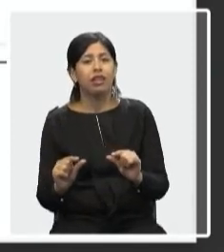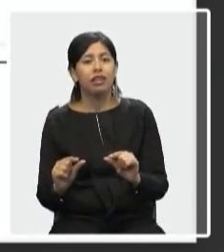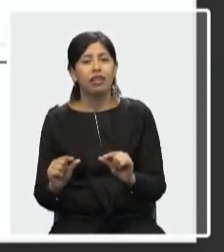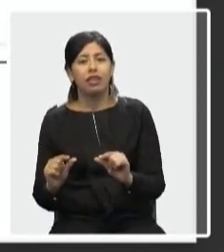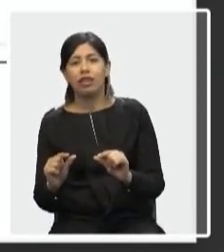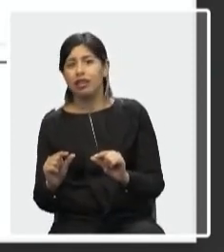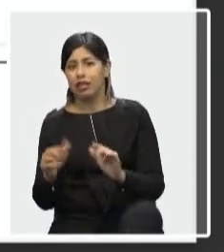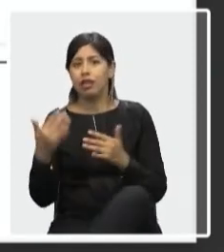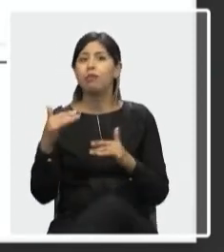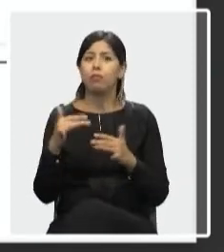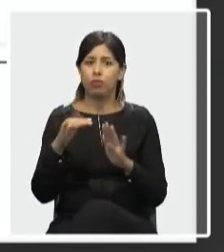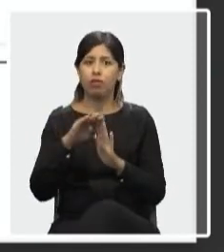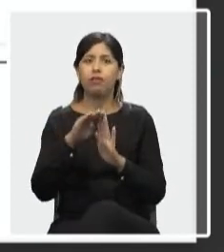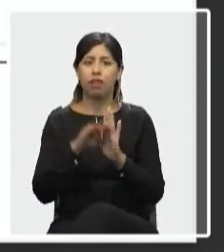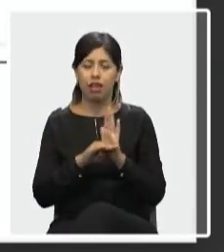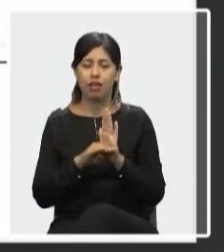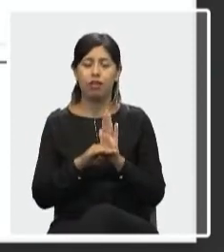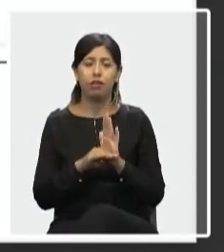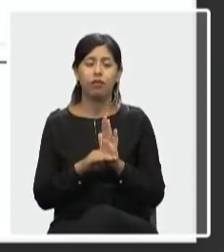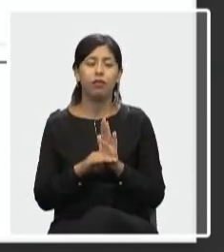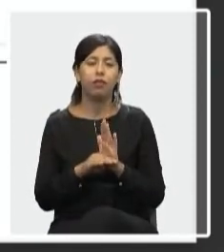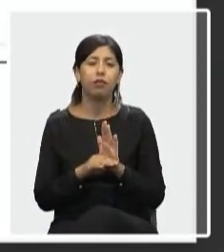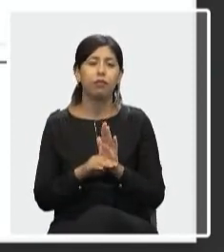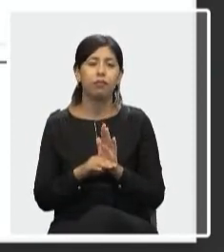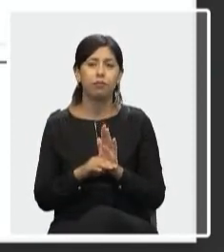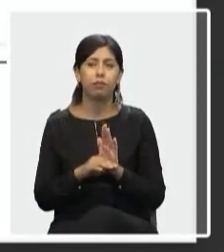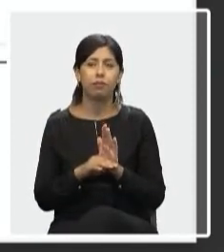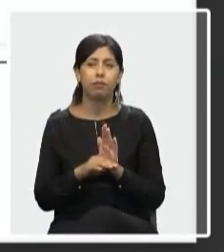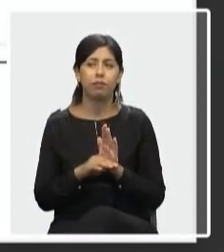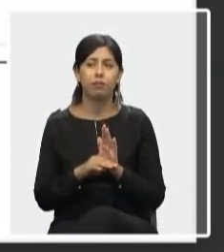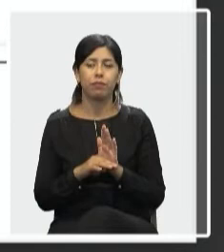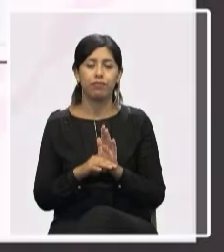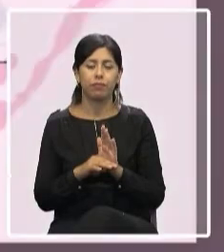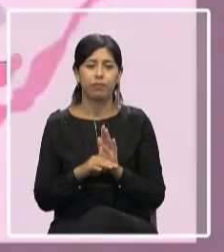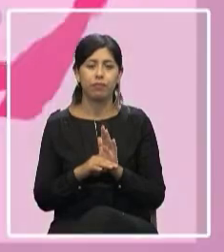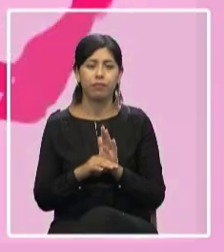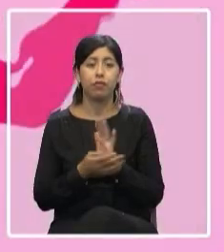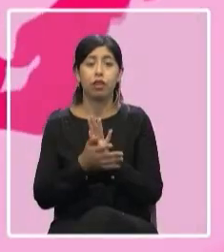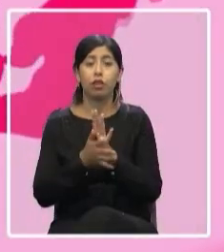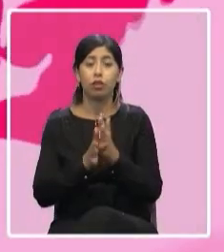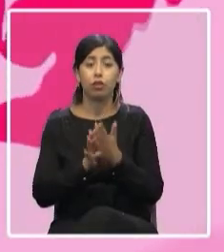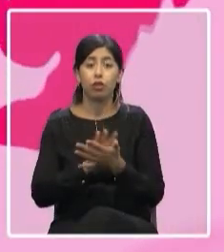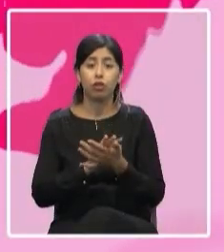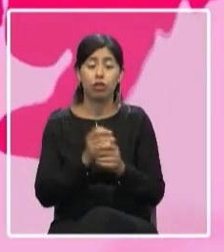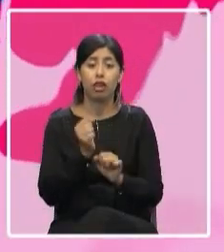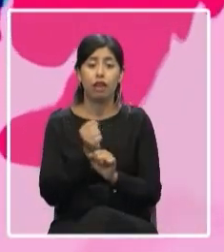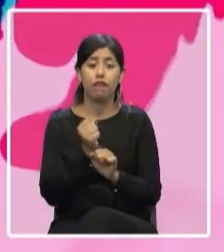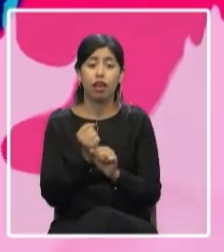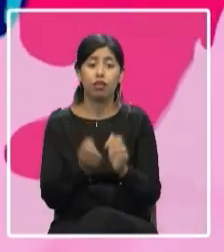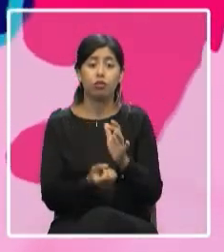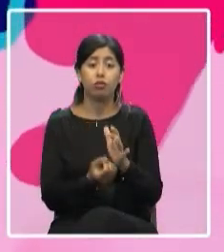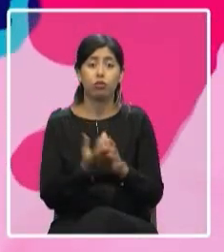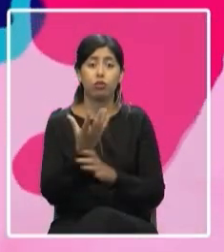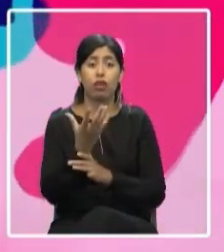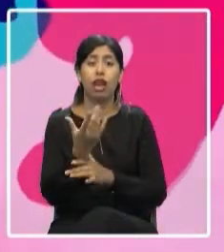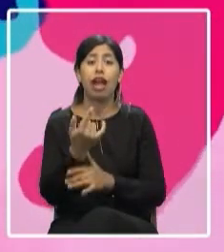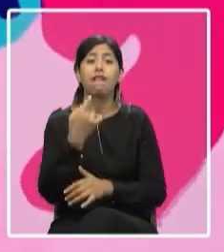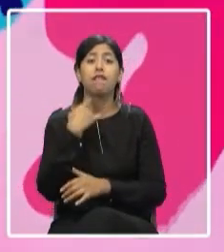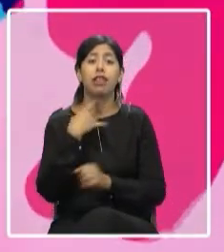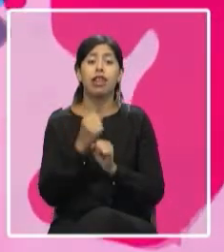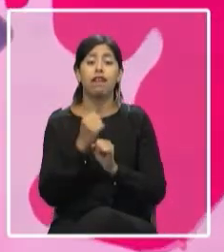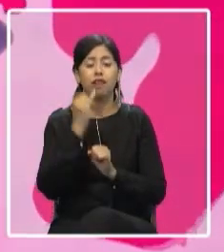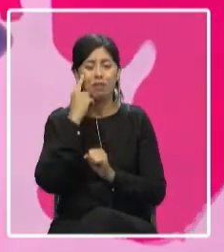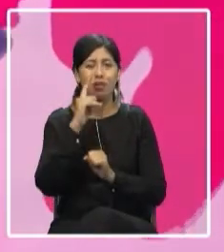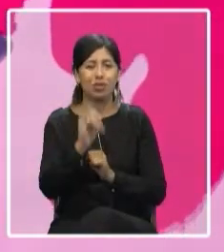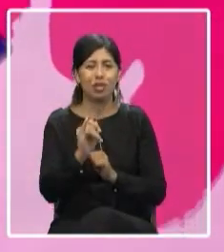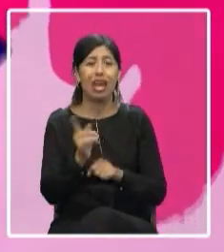all innovations augment labor, not all innovations automate labor, and we have control over that process, or at least